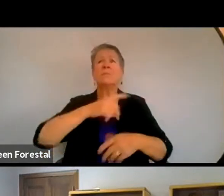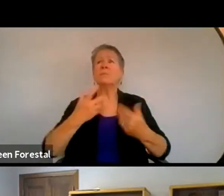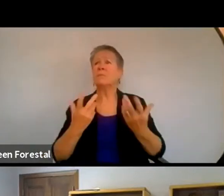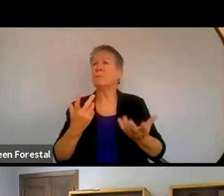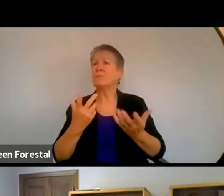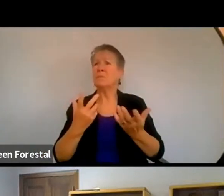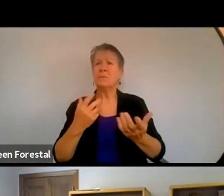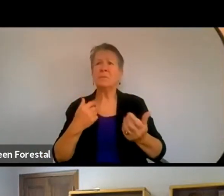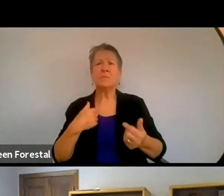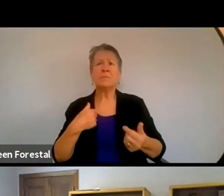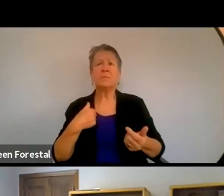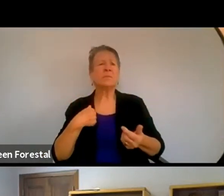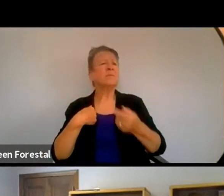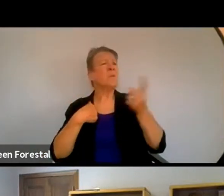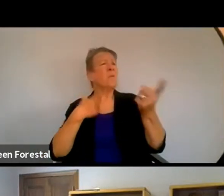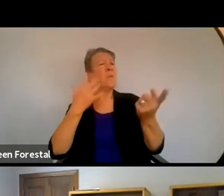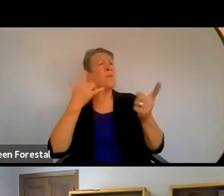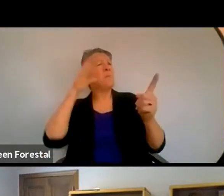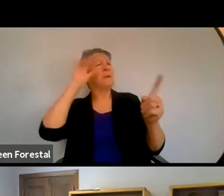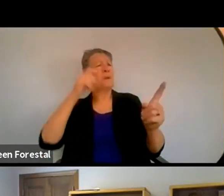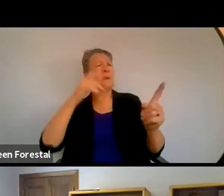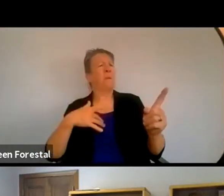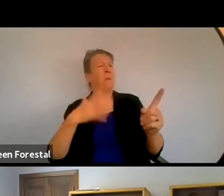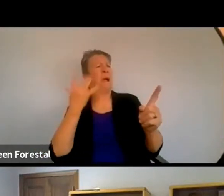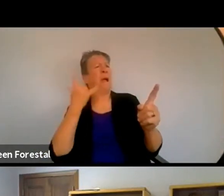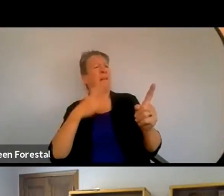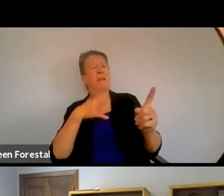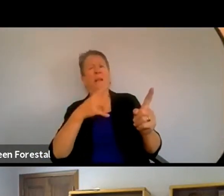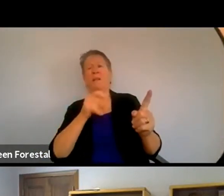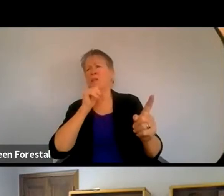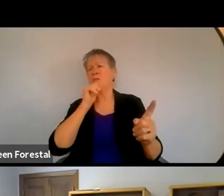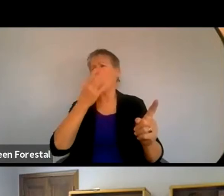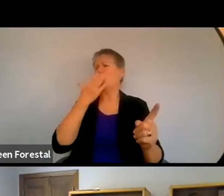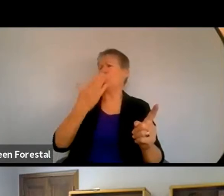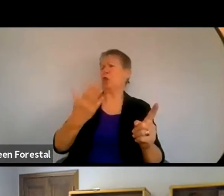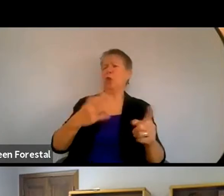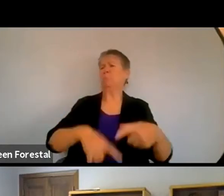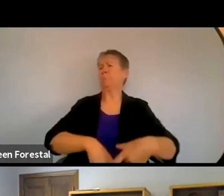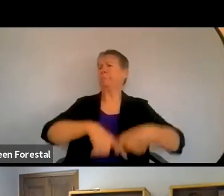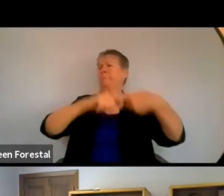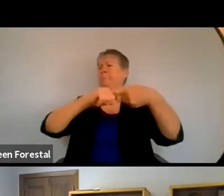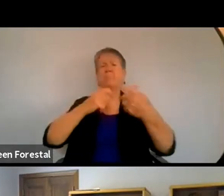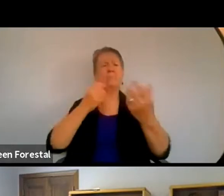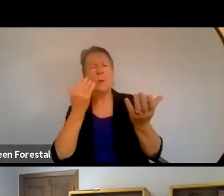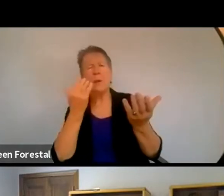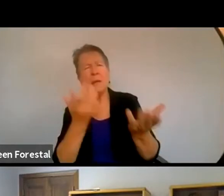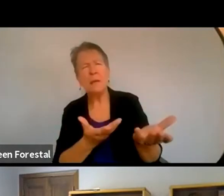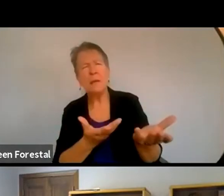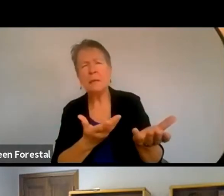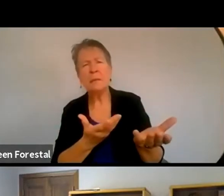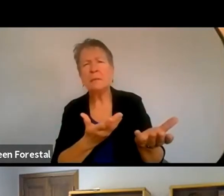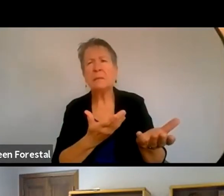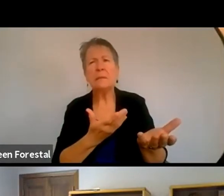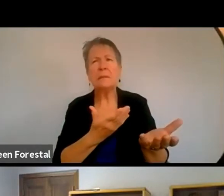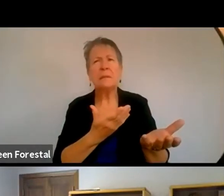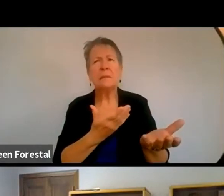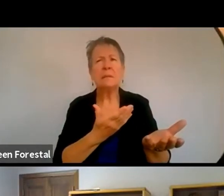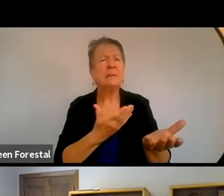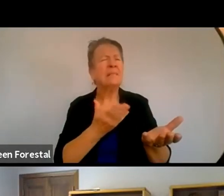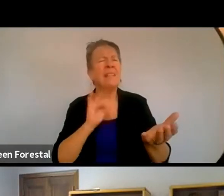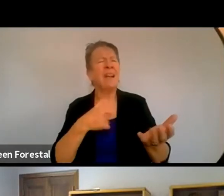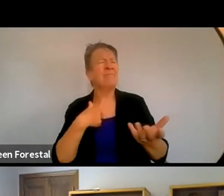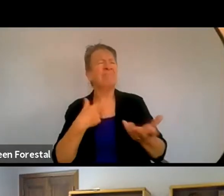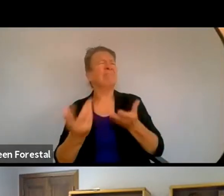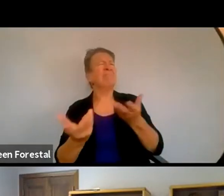this, Jonathan. History will not penalize us. It will not be unkind as a nation if